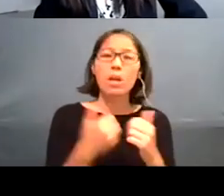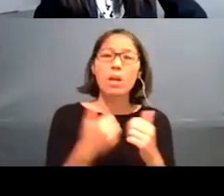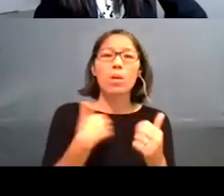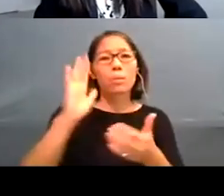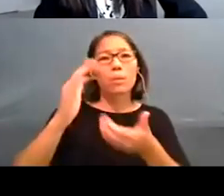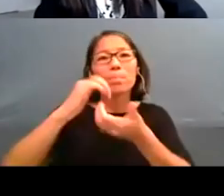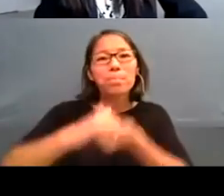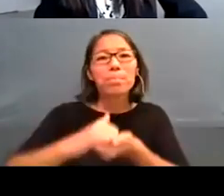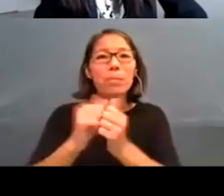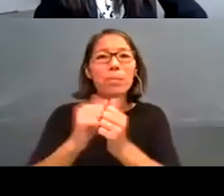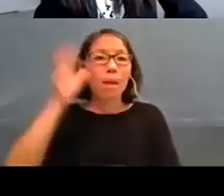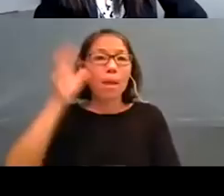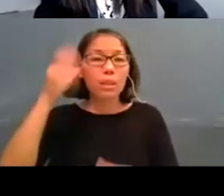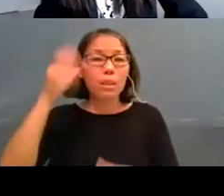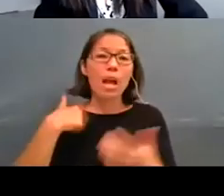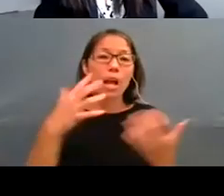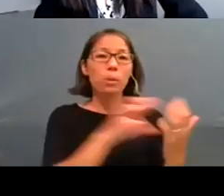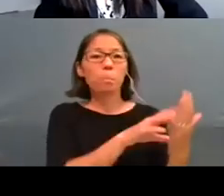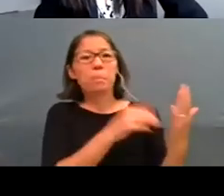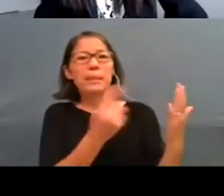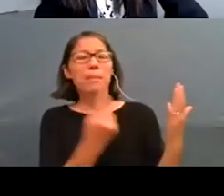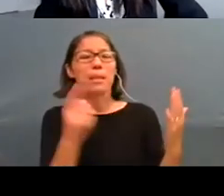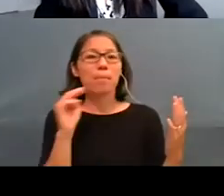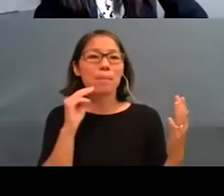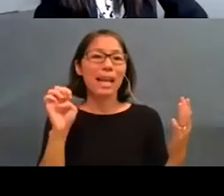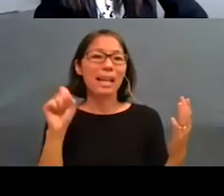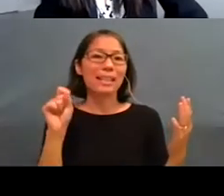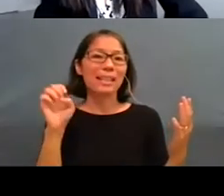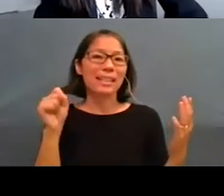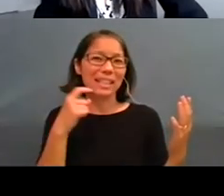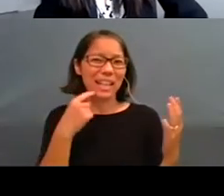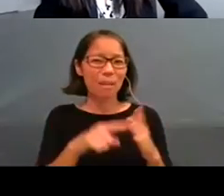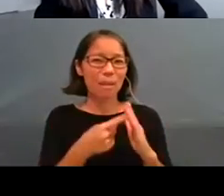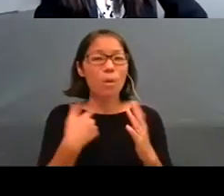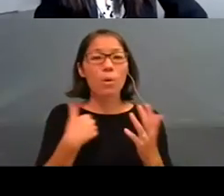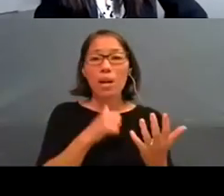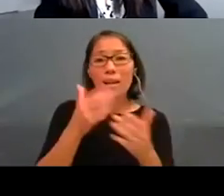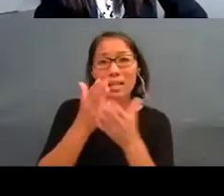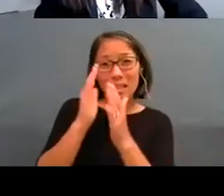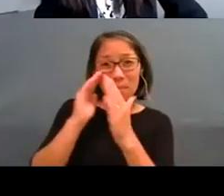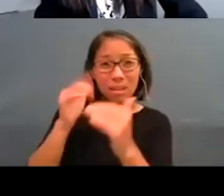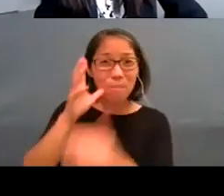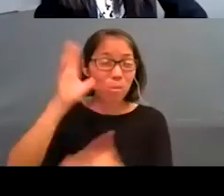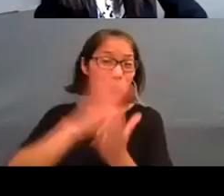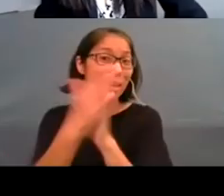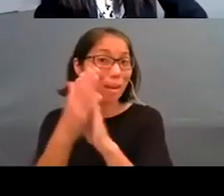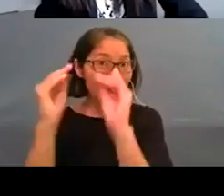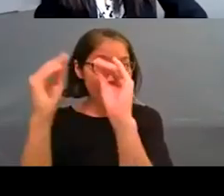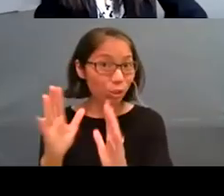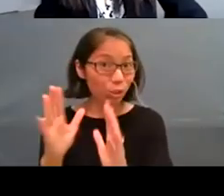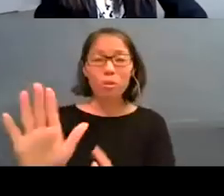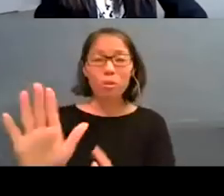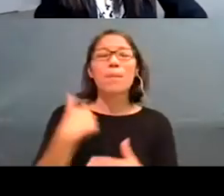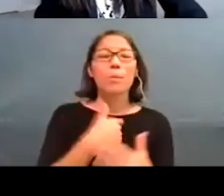want to echo something that Ms. Estes said at the beginning. We're not expecting our parents to be the teachers, but we will need their help in making sure that we teach our